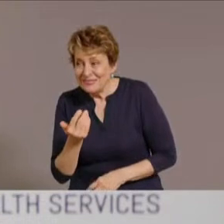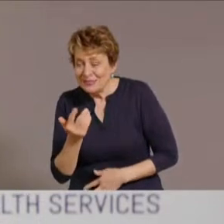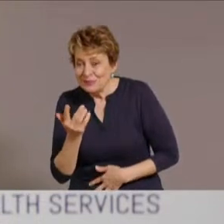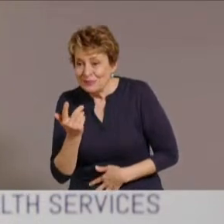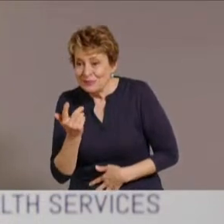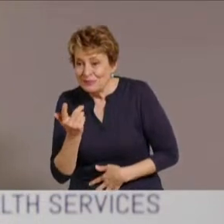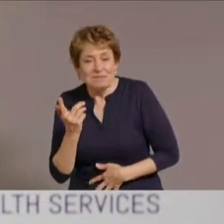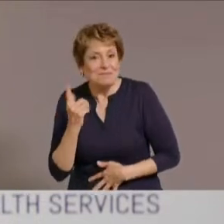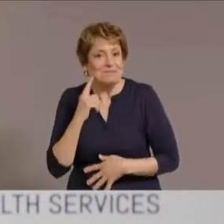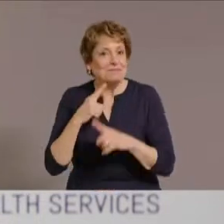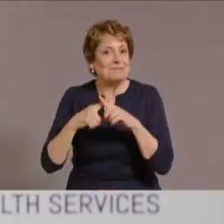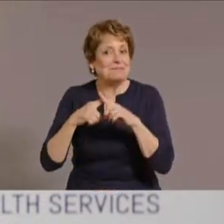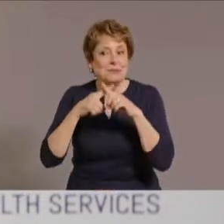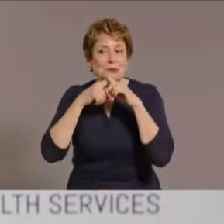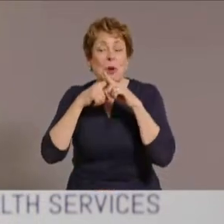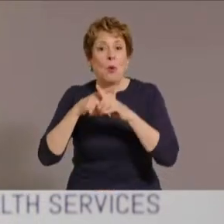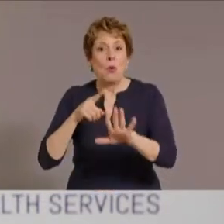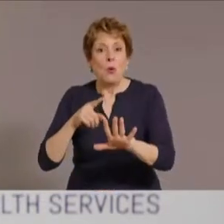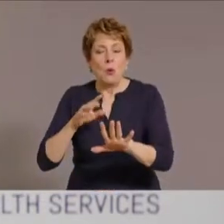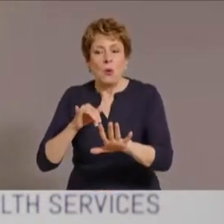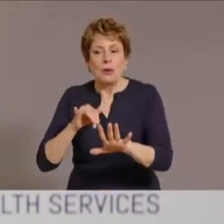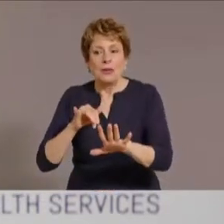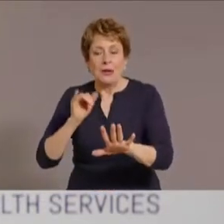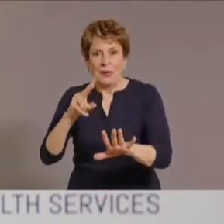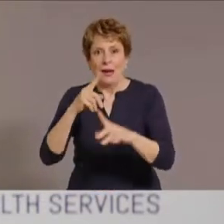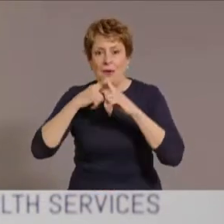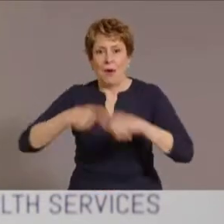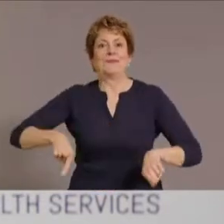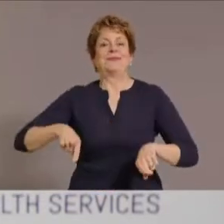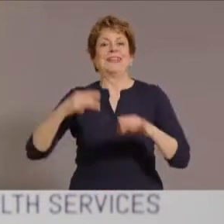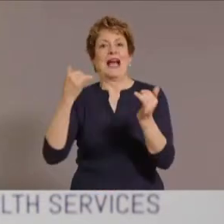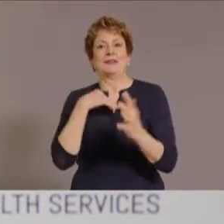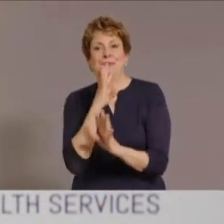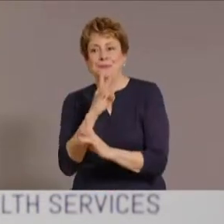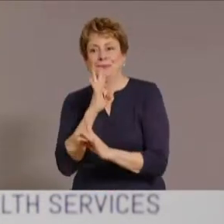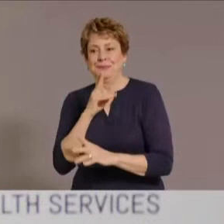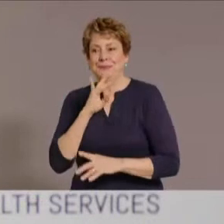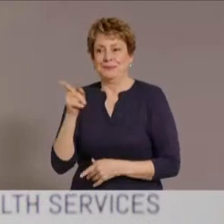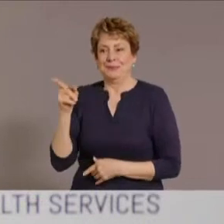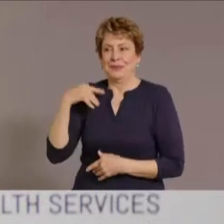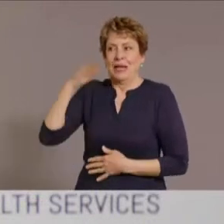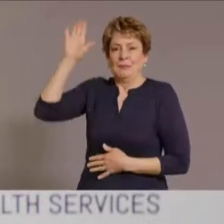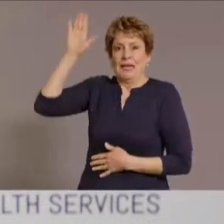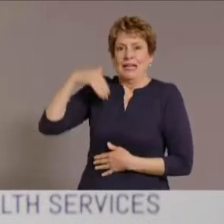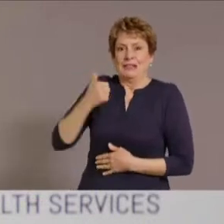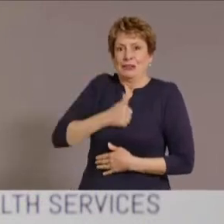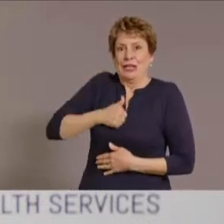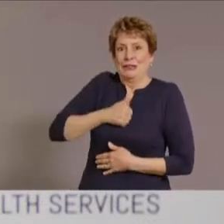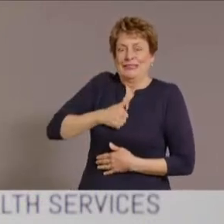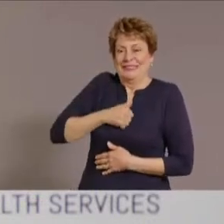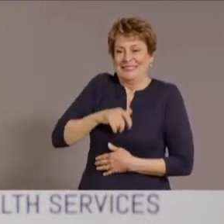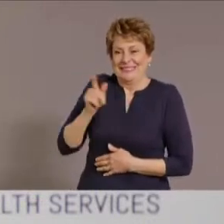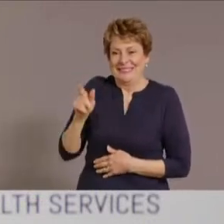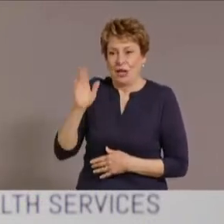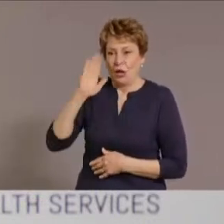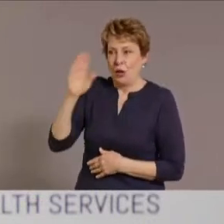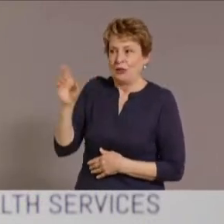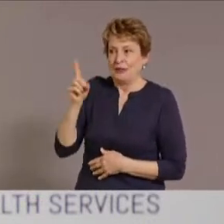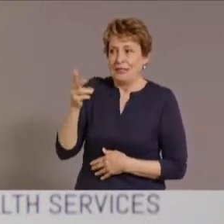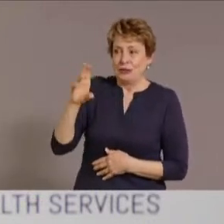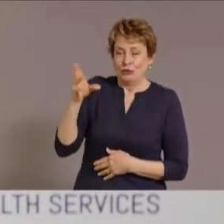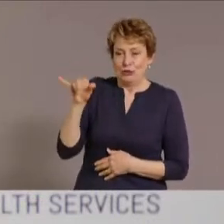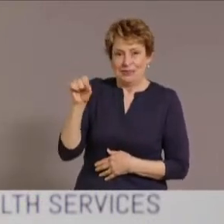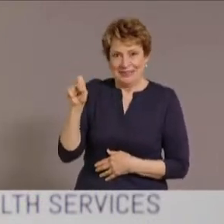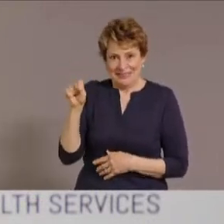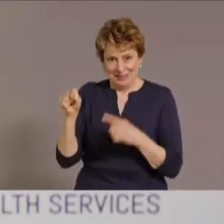All right, I'm going to move on to. Okay. There we are. Hello. Hi. Here I am. I am so sorry. Hello, It's okay. Dr. Chris. I am